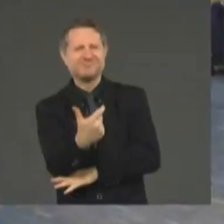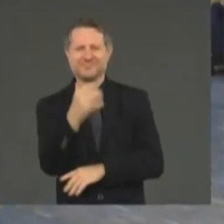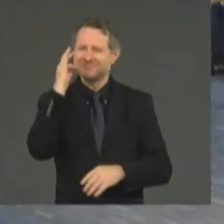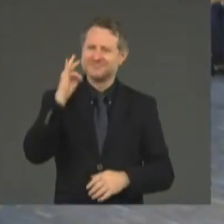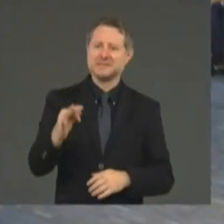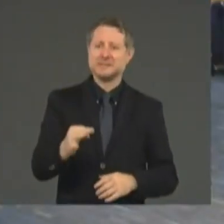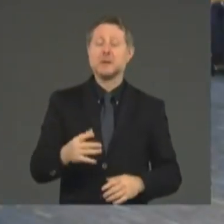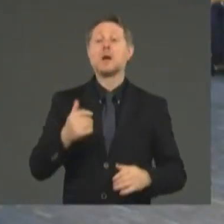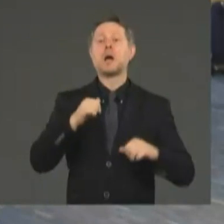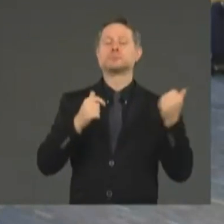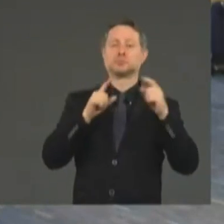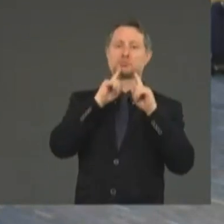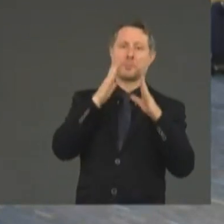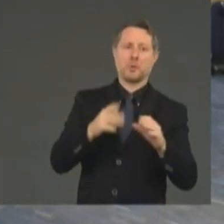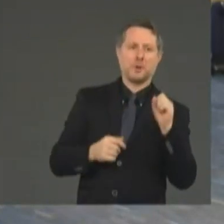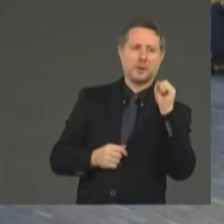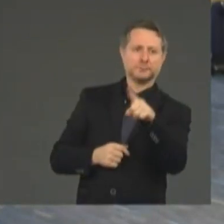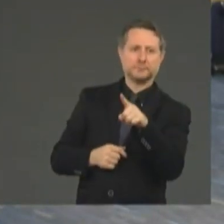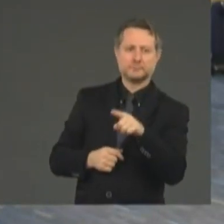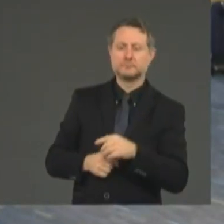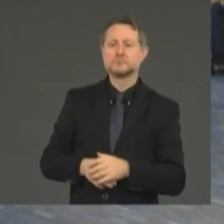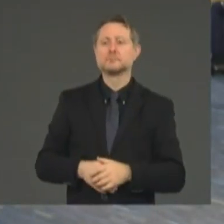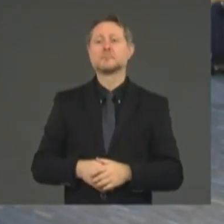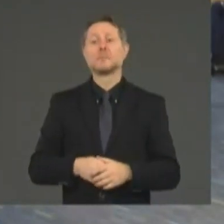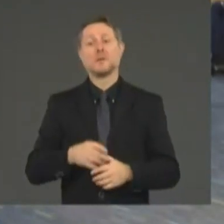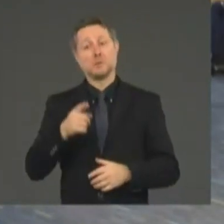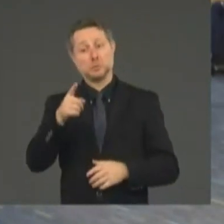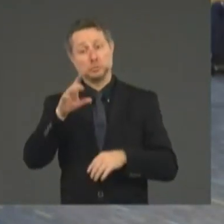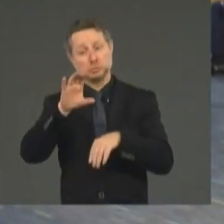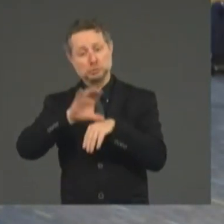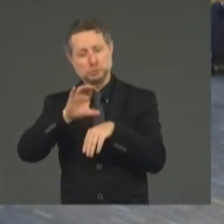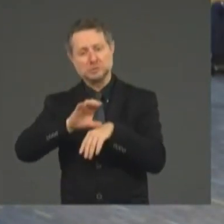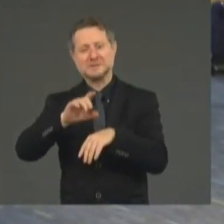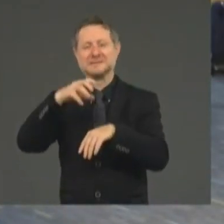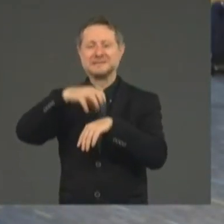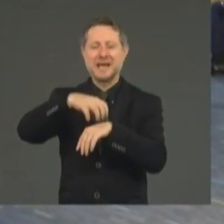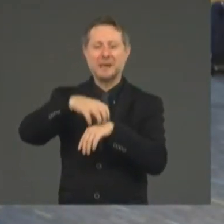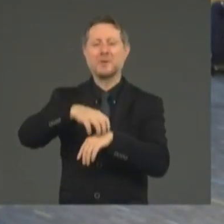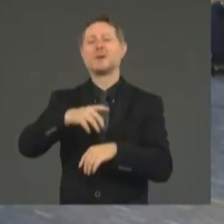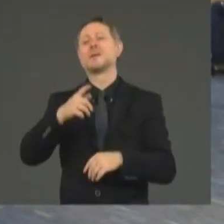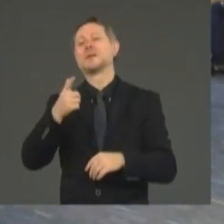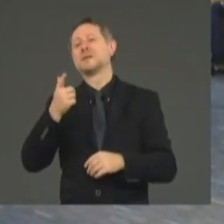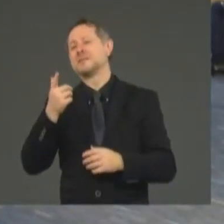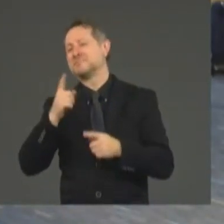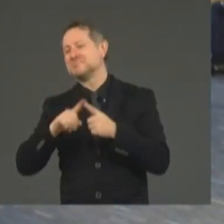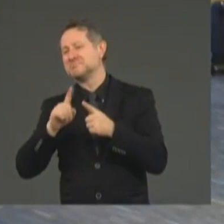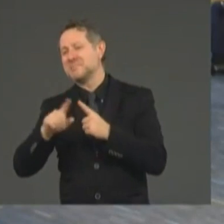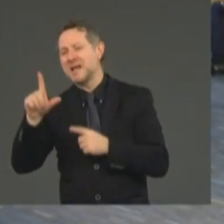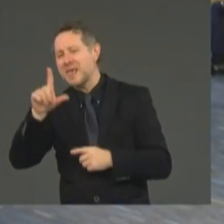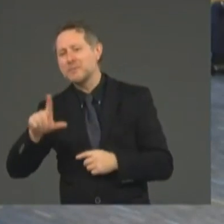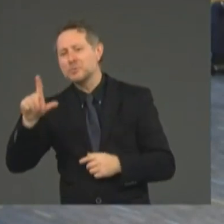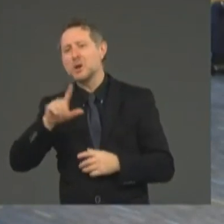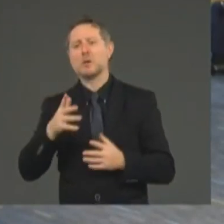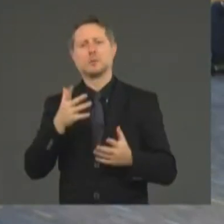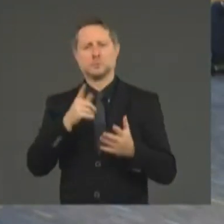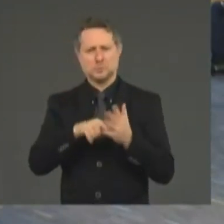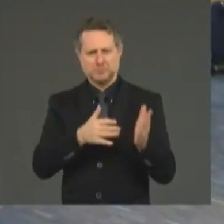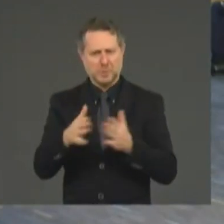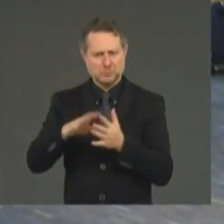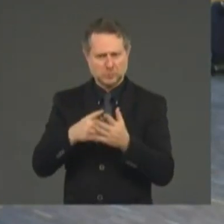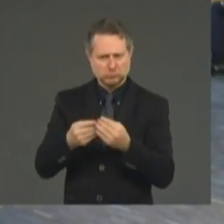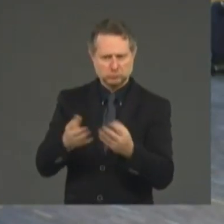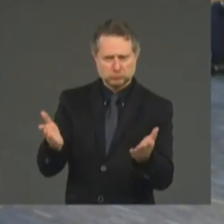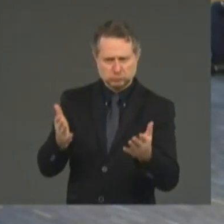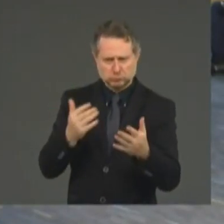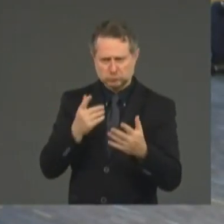Governor, what about houses of worship, libraries, things Same like that? thing. What's the schedule for them? There's a lot of clamoring about, Yeah. especially